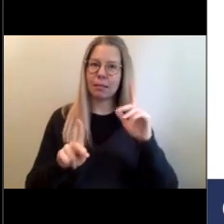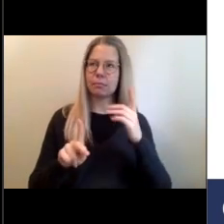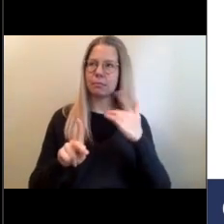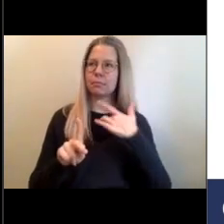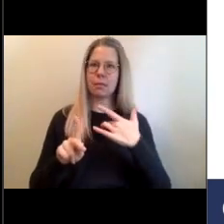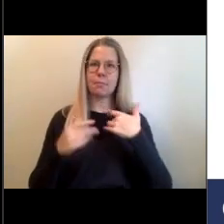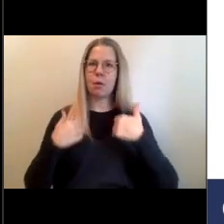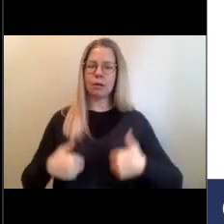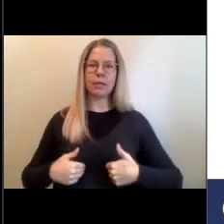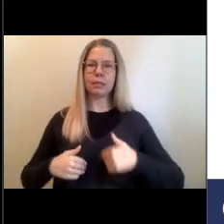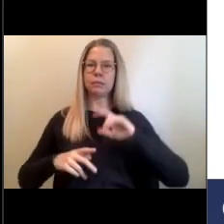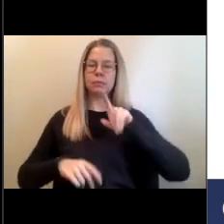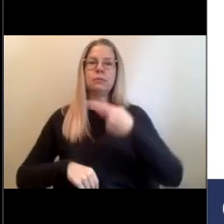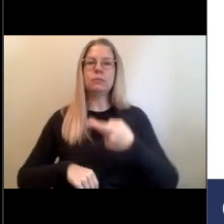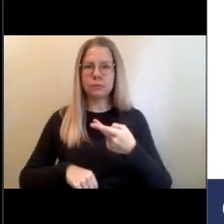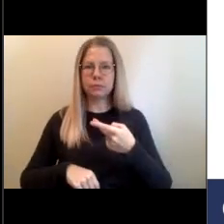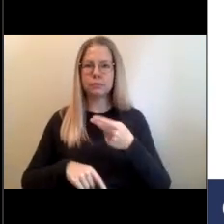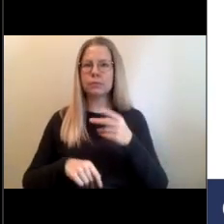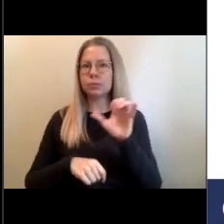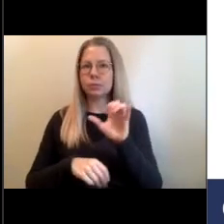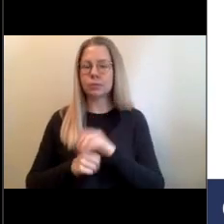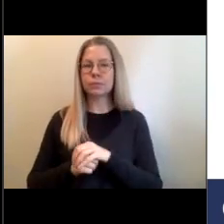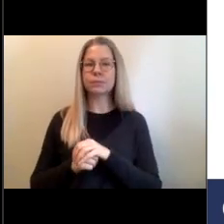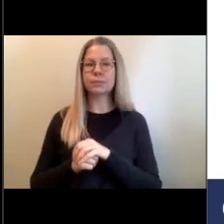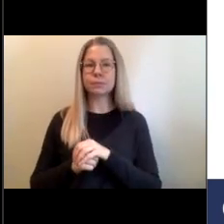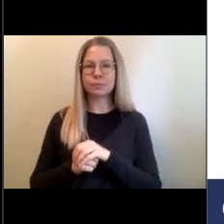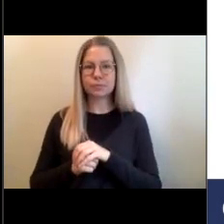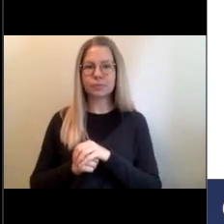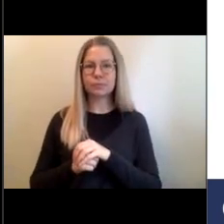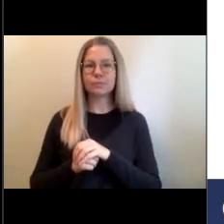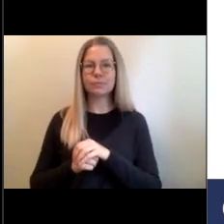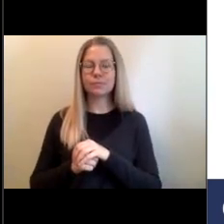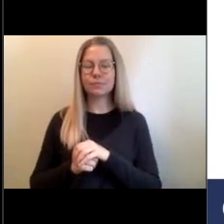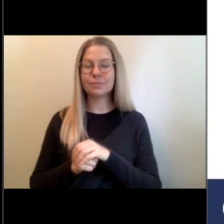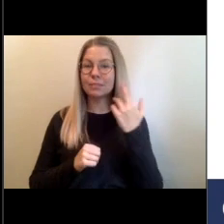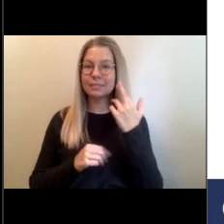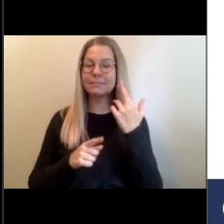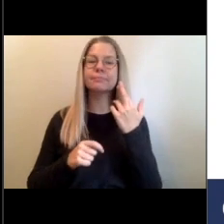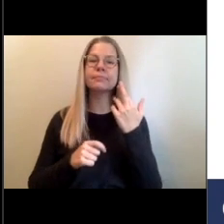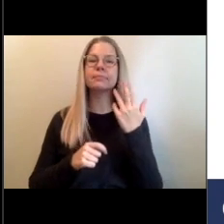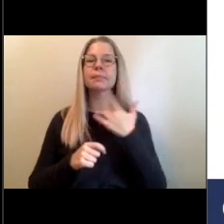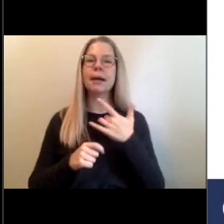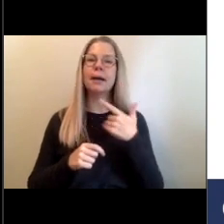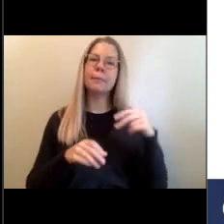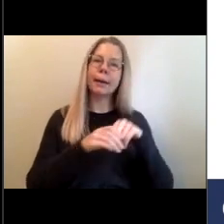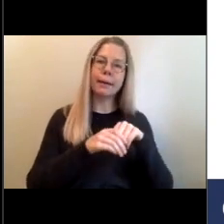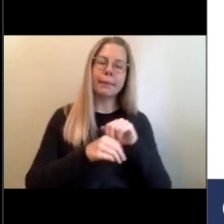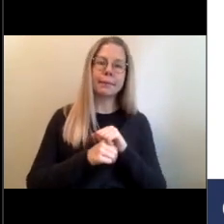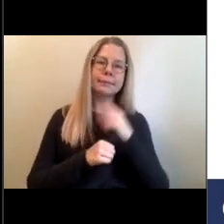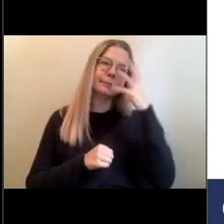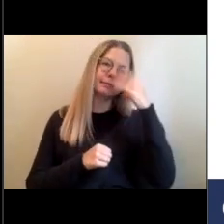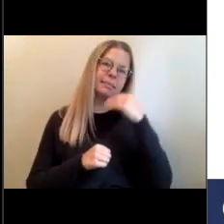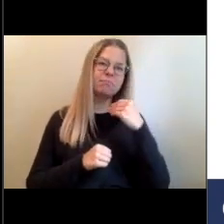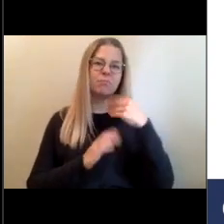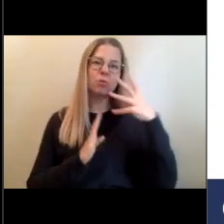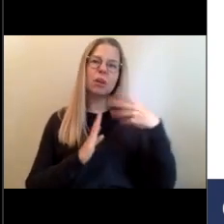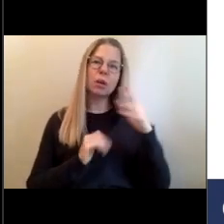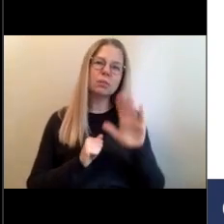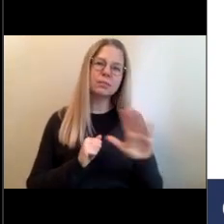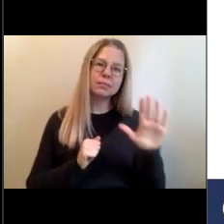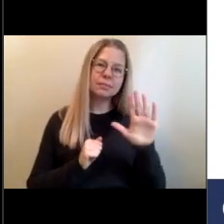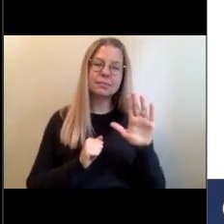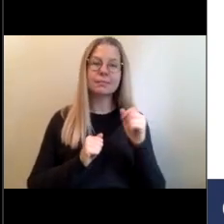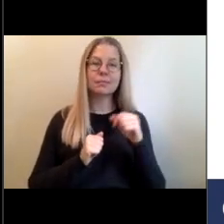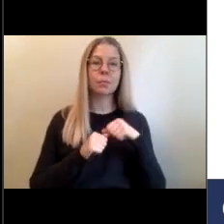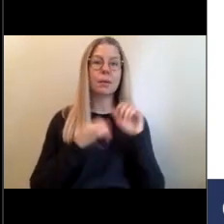is we go to bed, we sleep for about 4 hours, and then we wake up, and we aren't able to get back